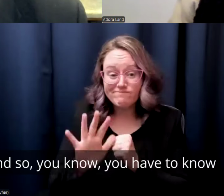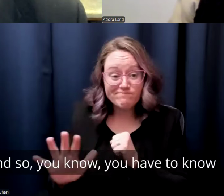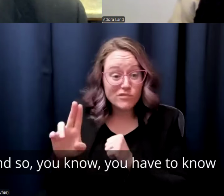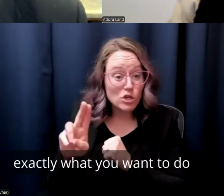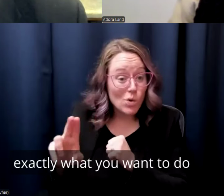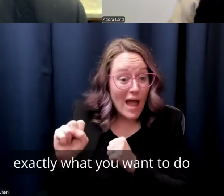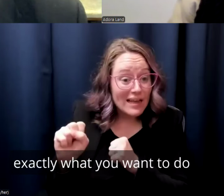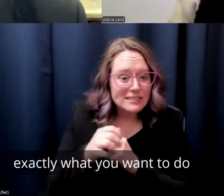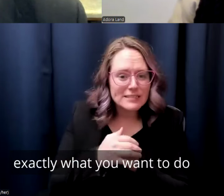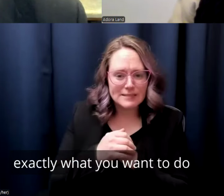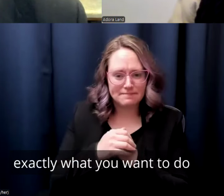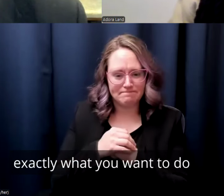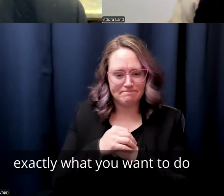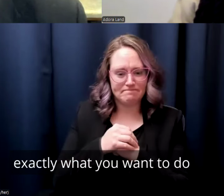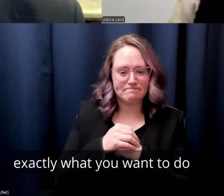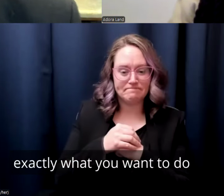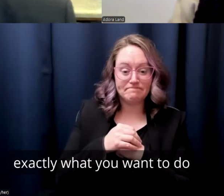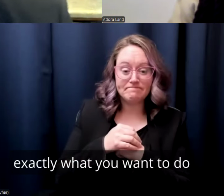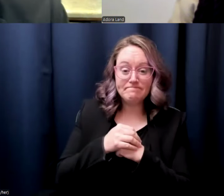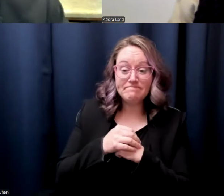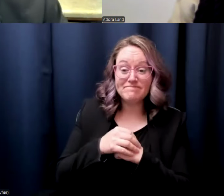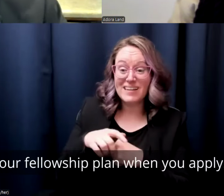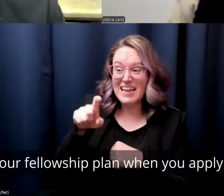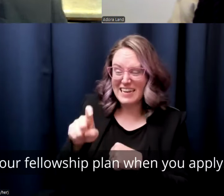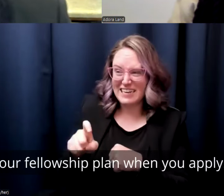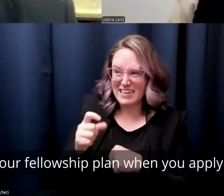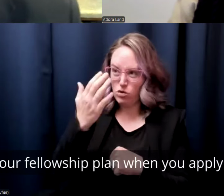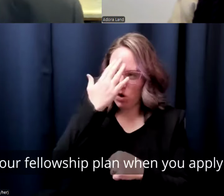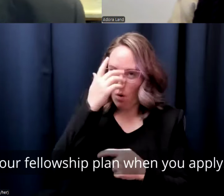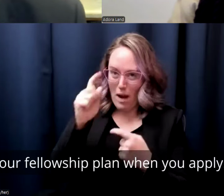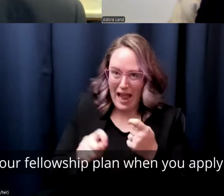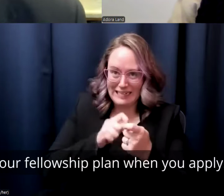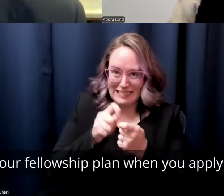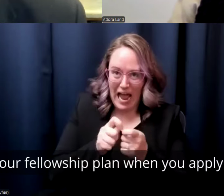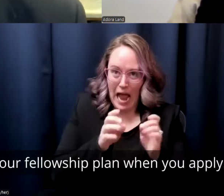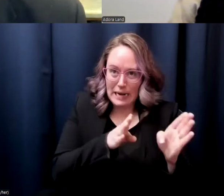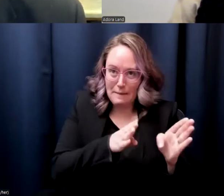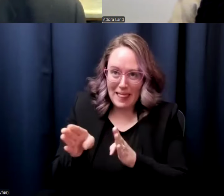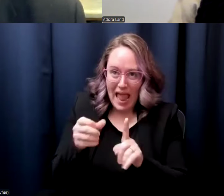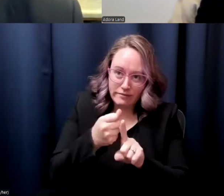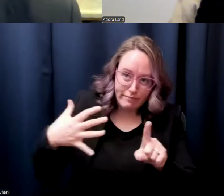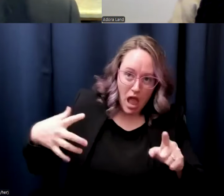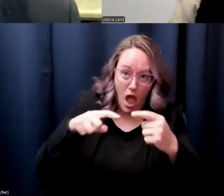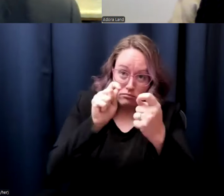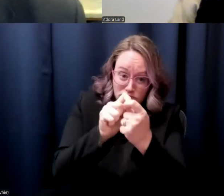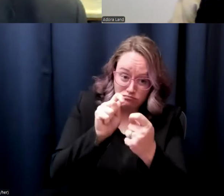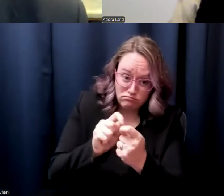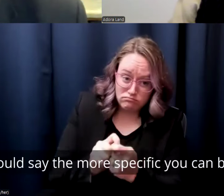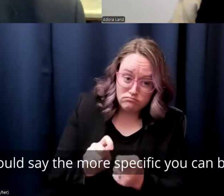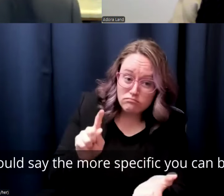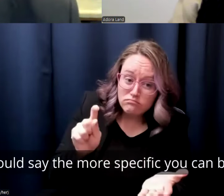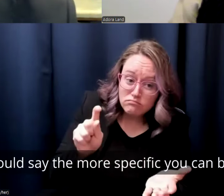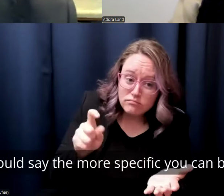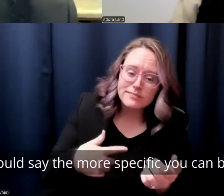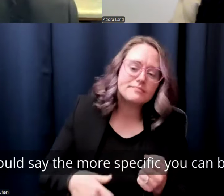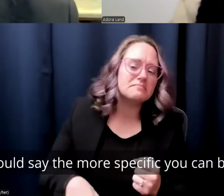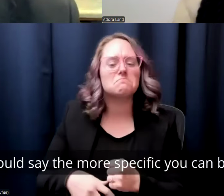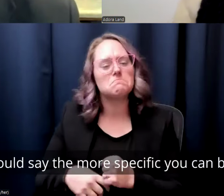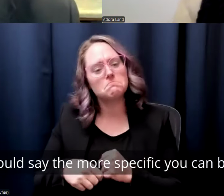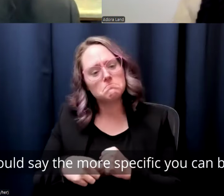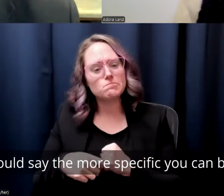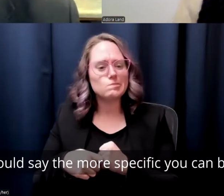you have to know exactly what you want to do in your fellowship plan when you apply. Um, I would say